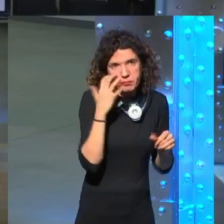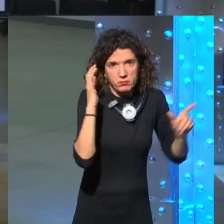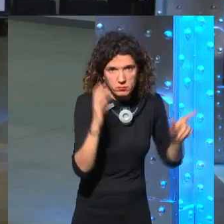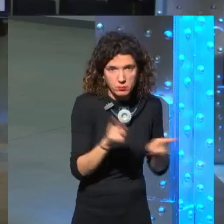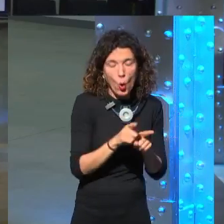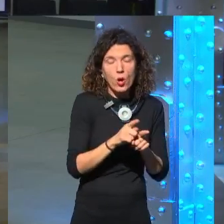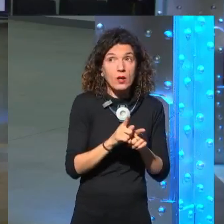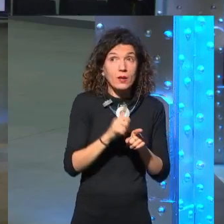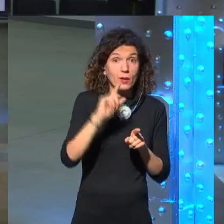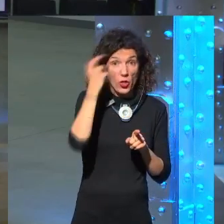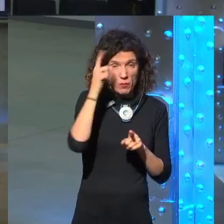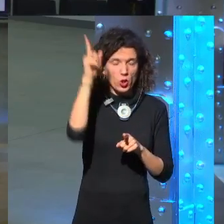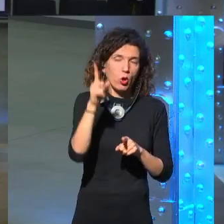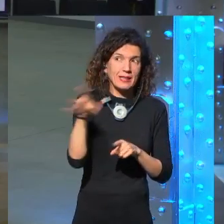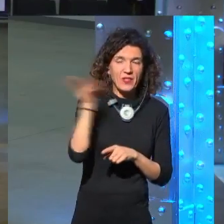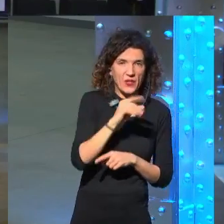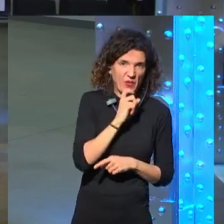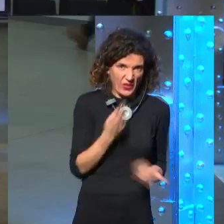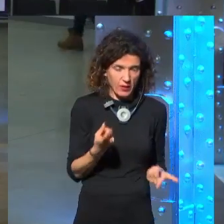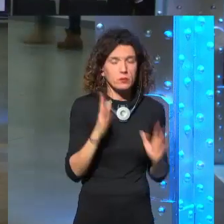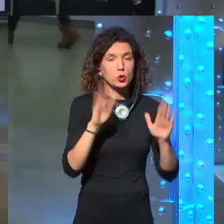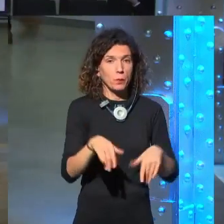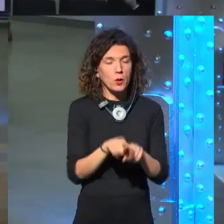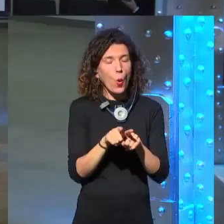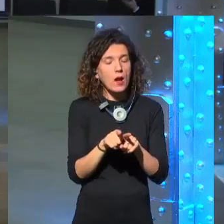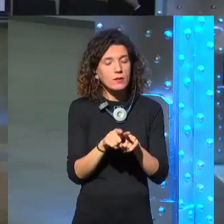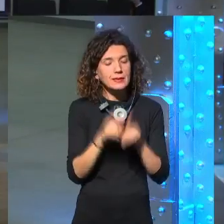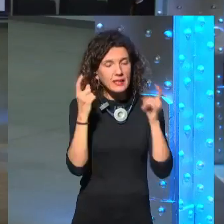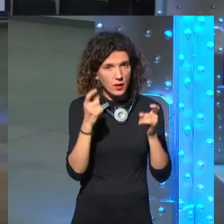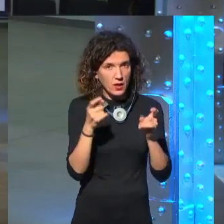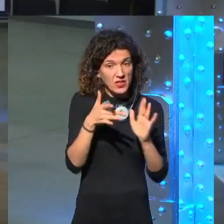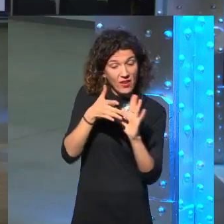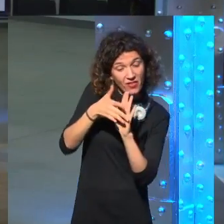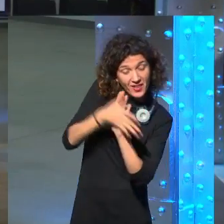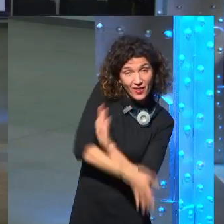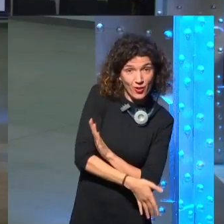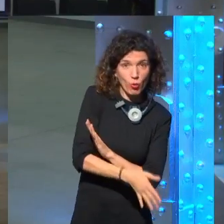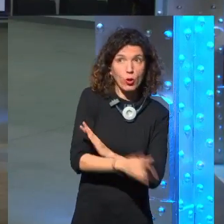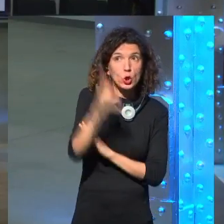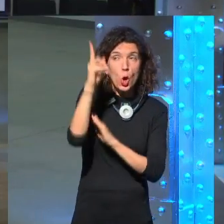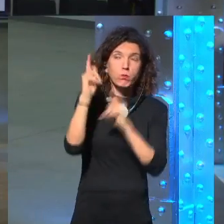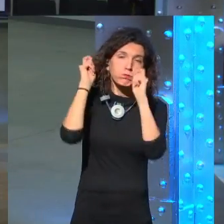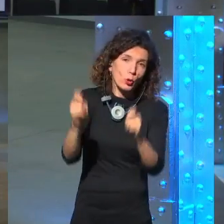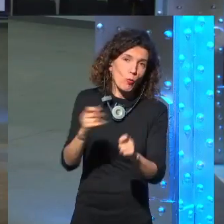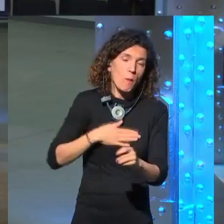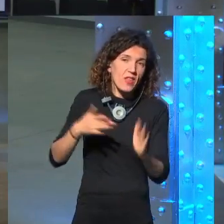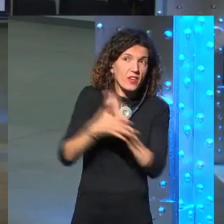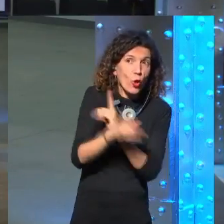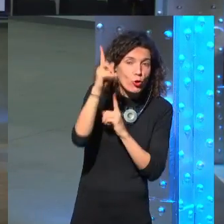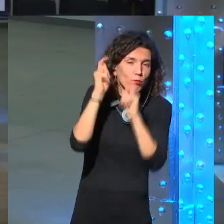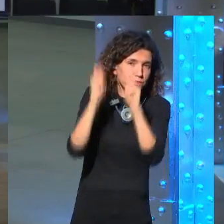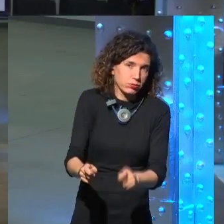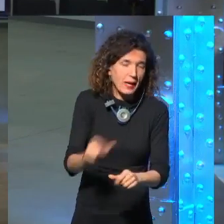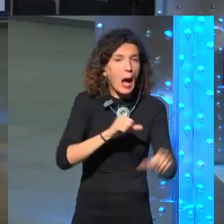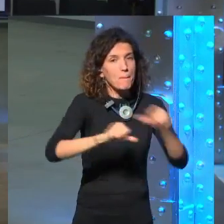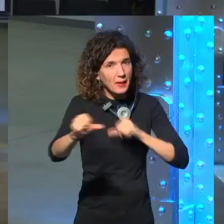see if God is just a question that there is an unanswered question. Can science say what that sort of God would be